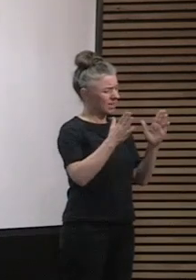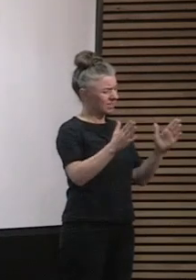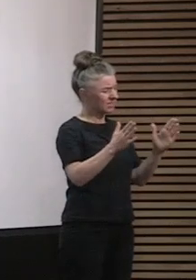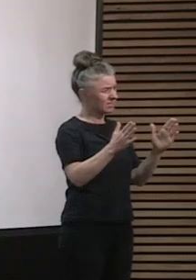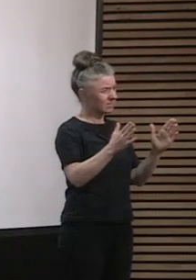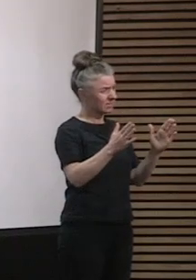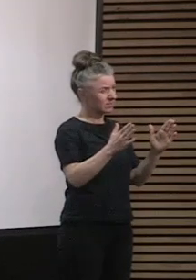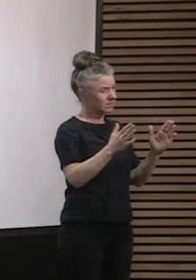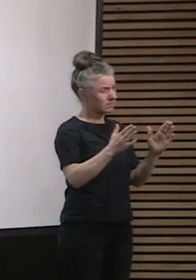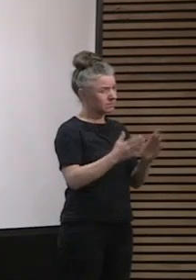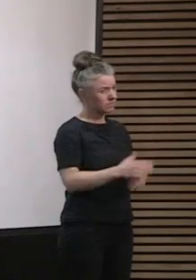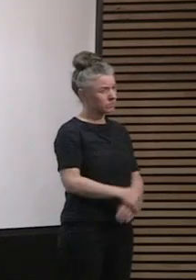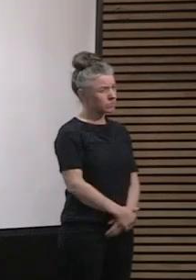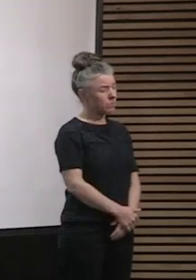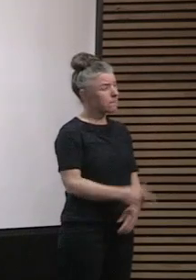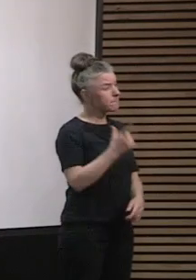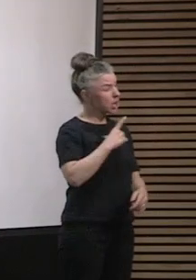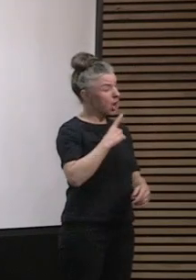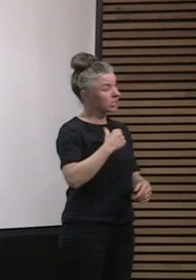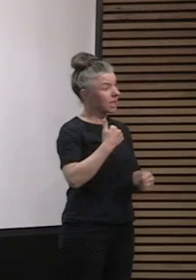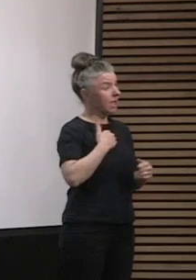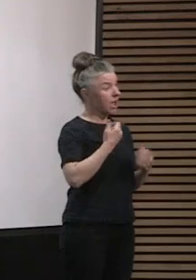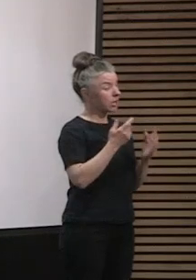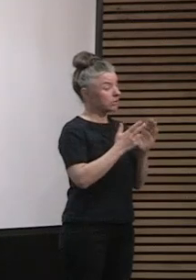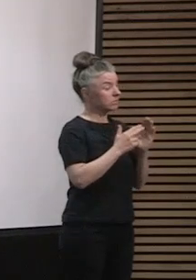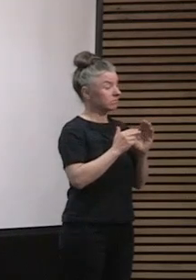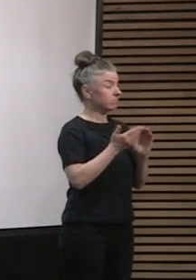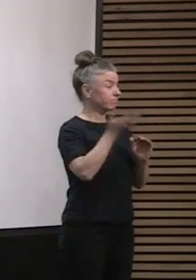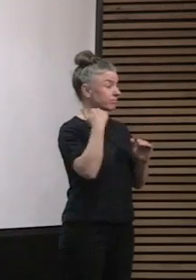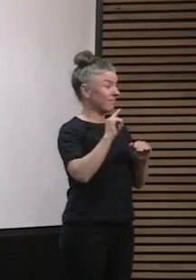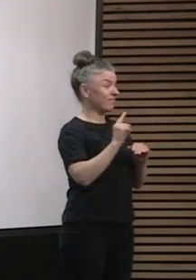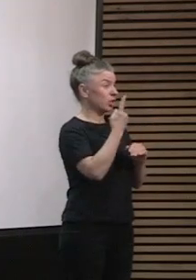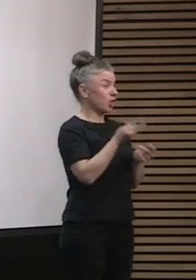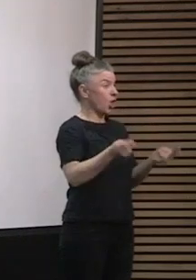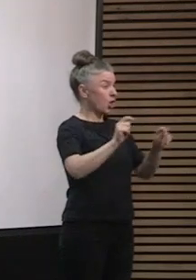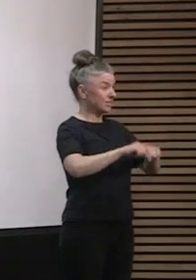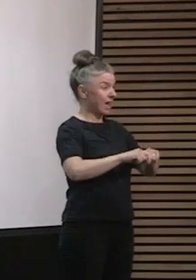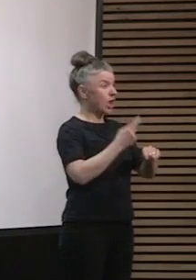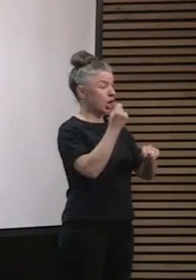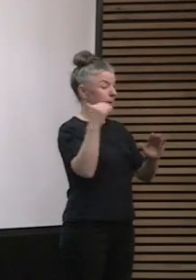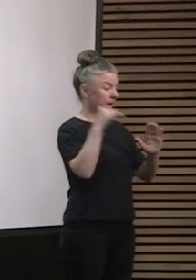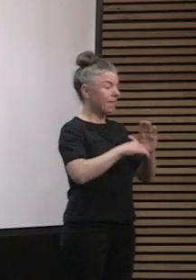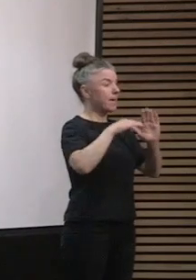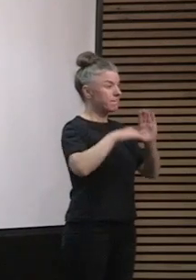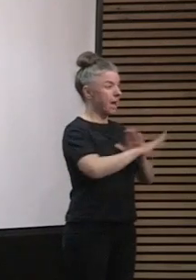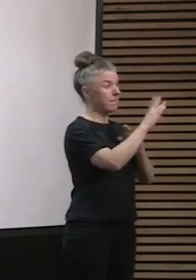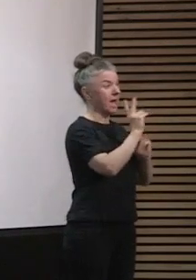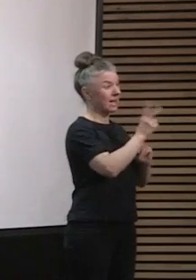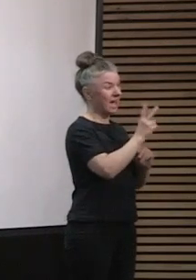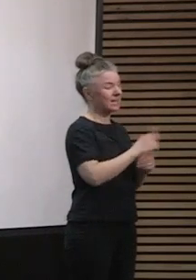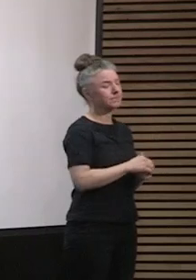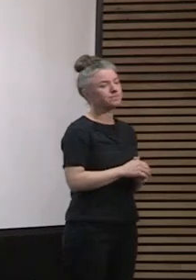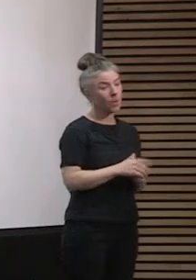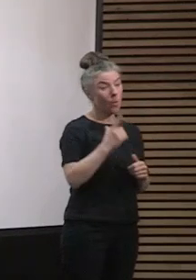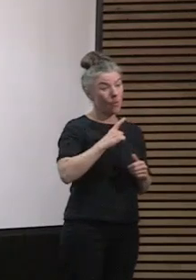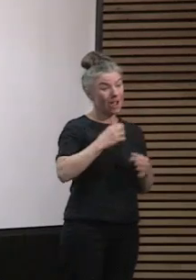quickly our economy bounced back after the first lockdown? It's based on the impact of level three, and it's based